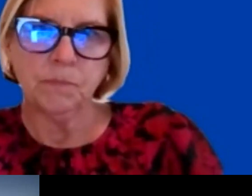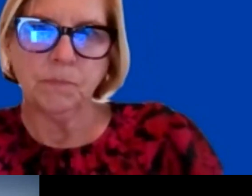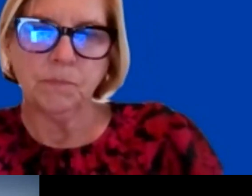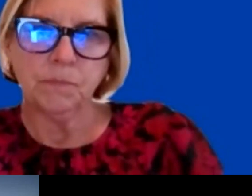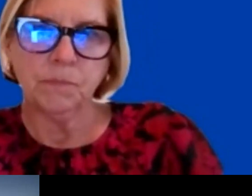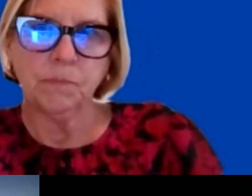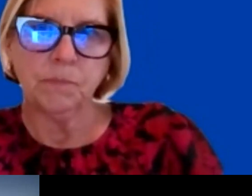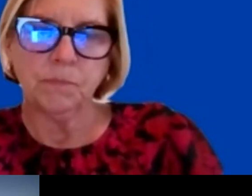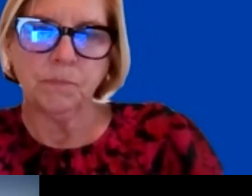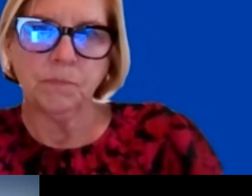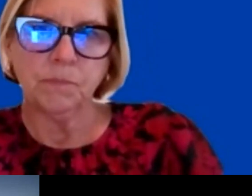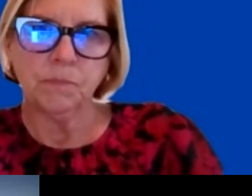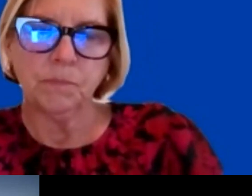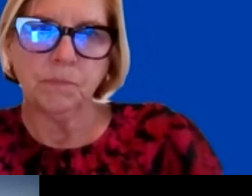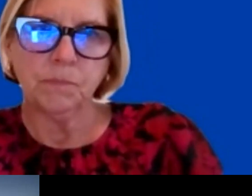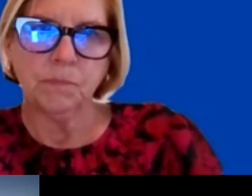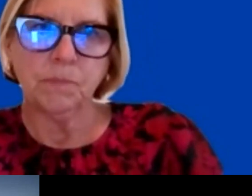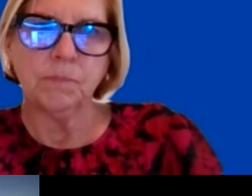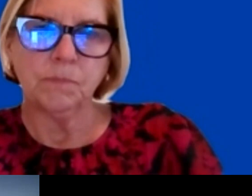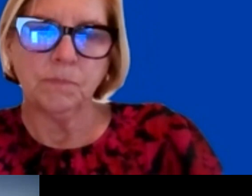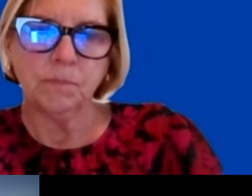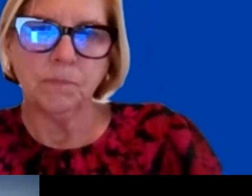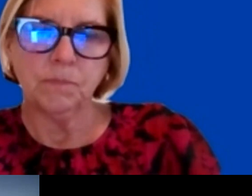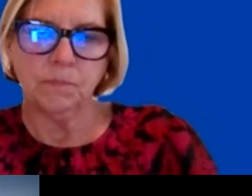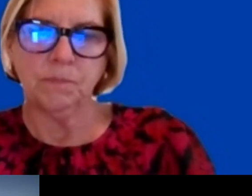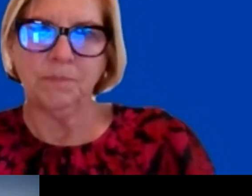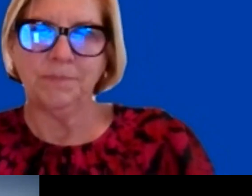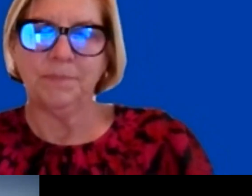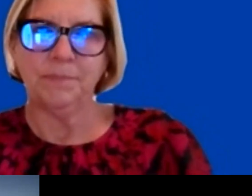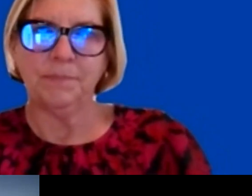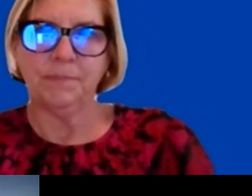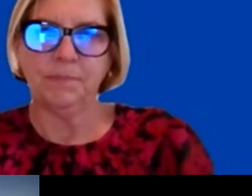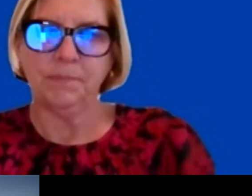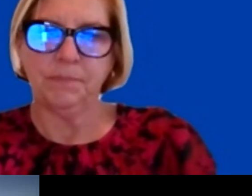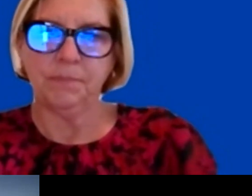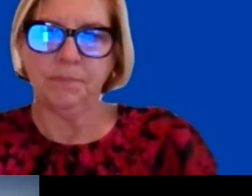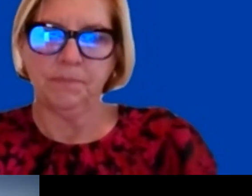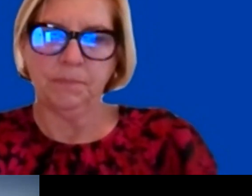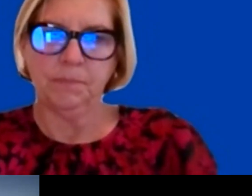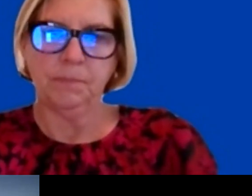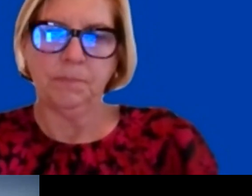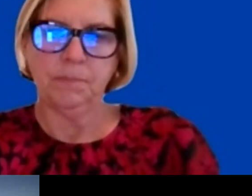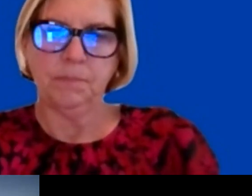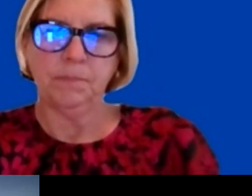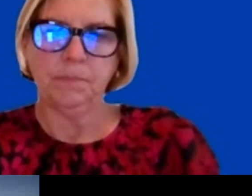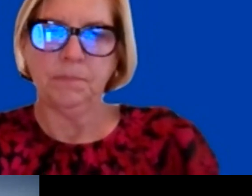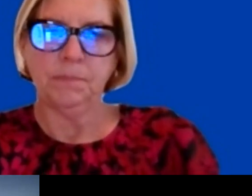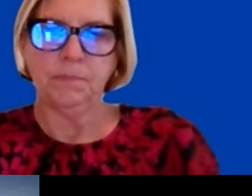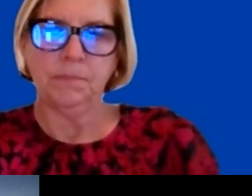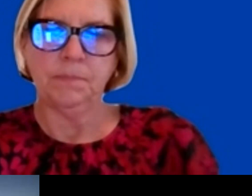the actual population that needs the units, but also how do we